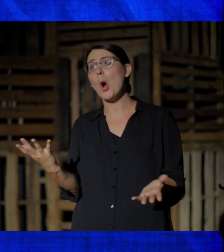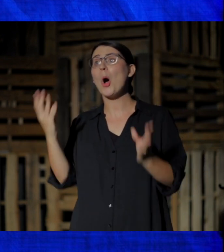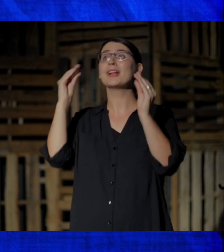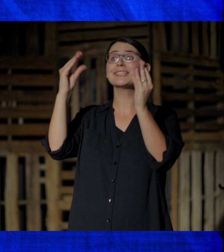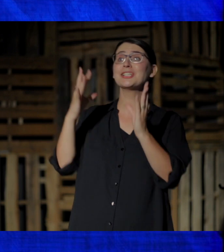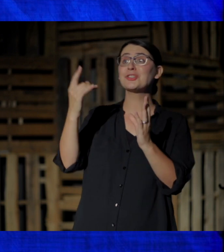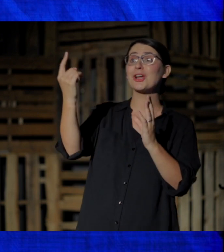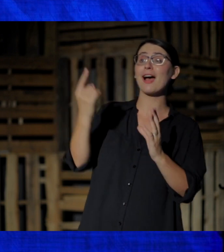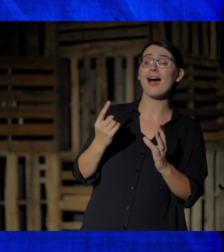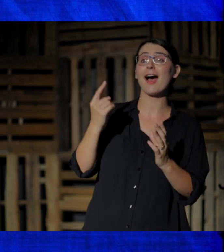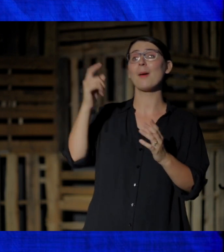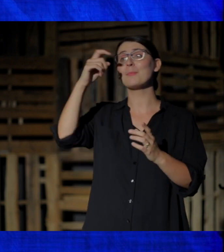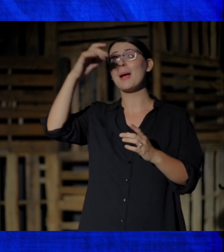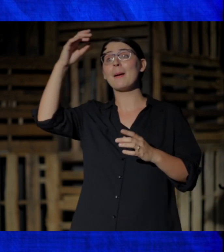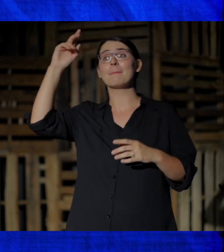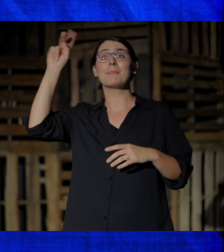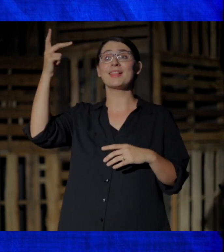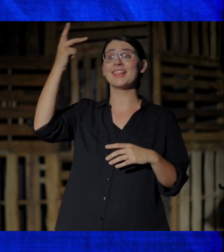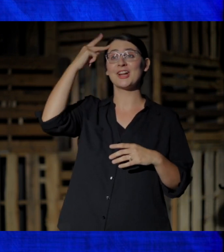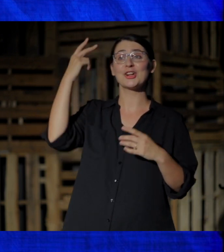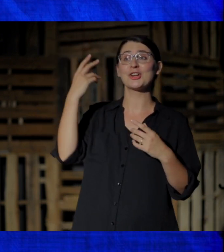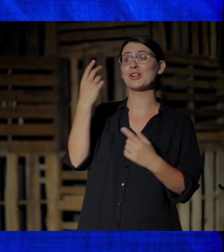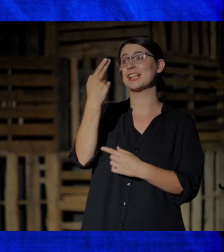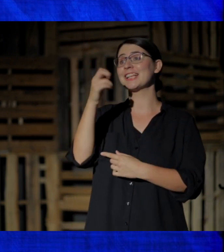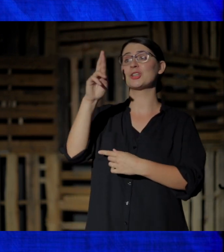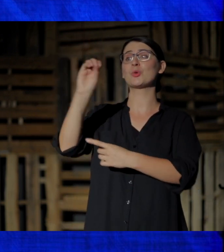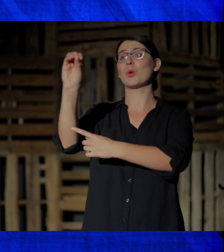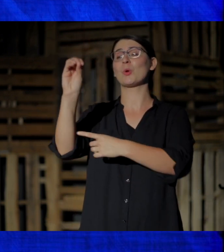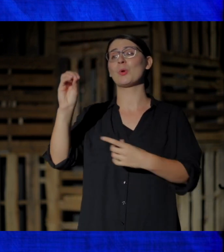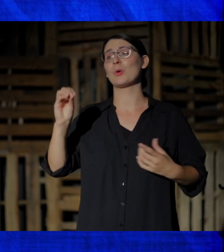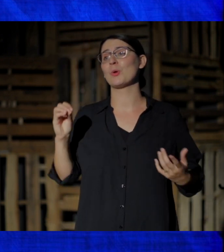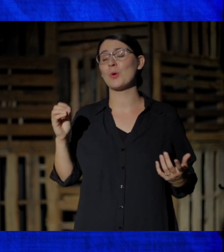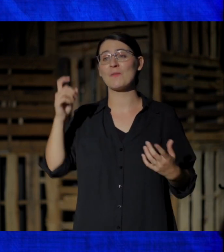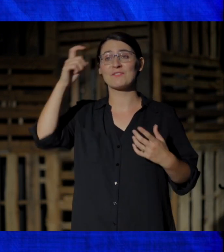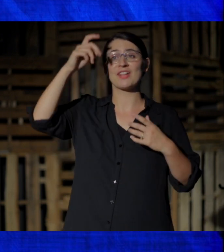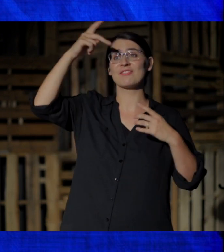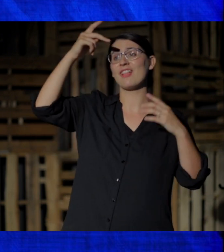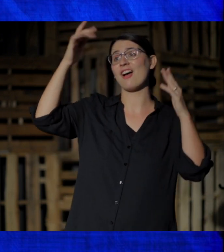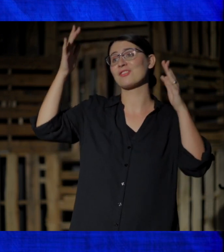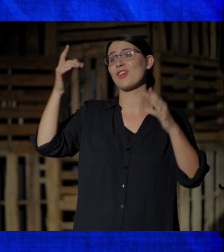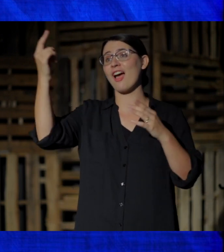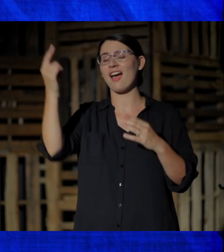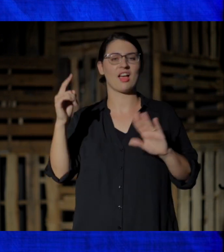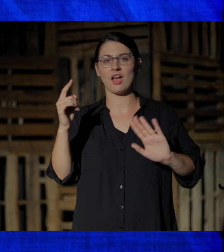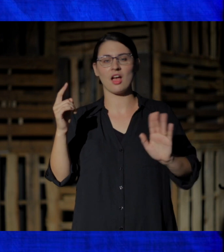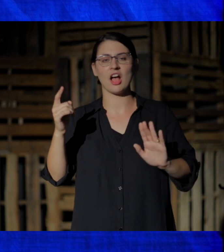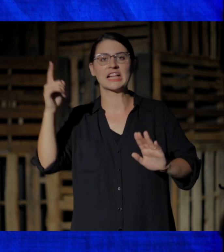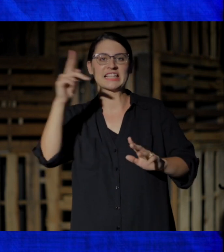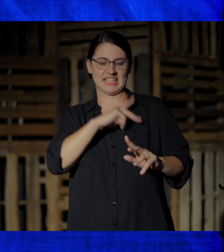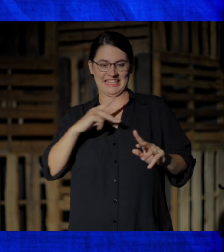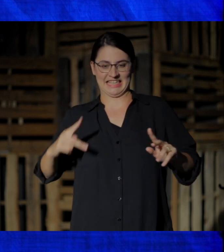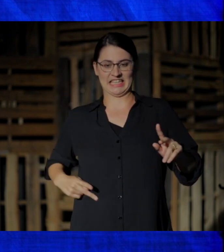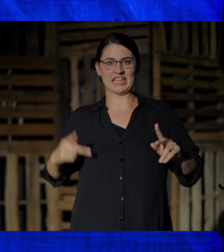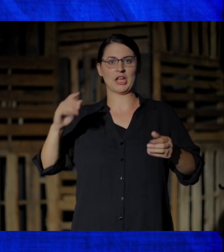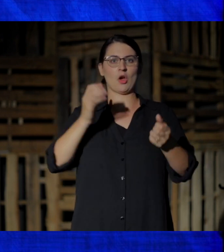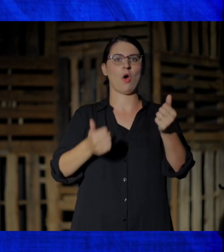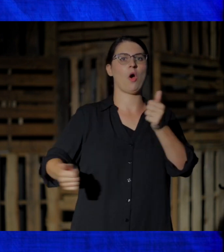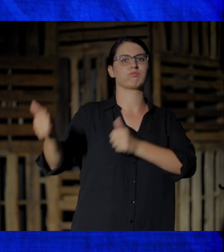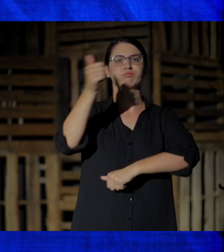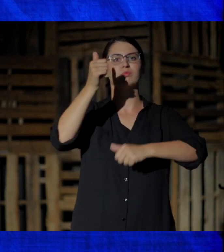hero. The return of Christ is the return of the King of the universe who spoke everything into creation. And so it is